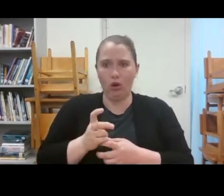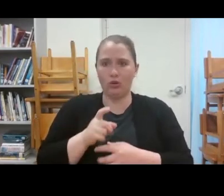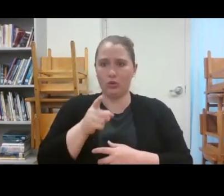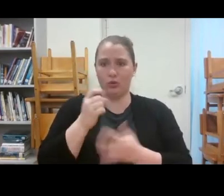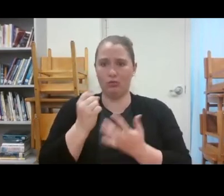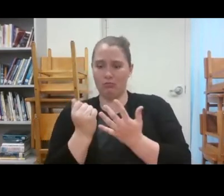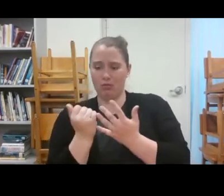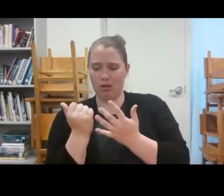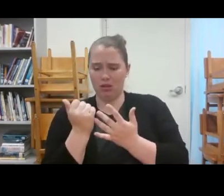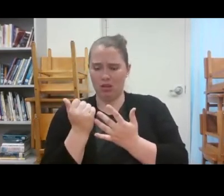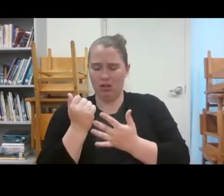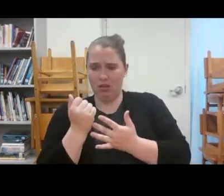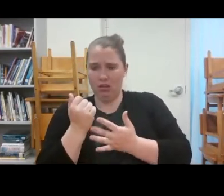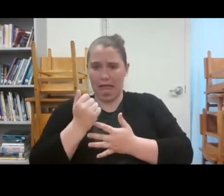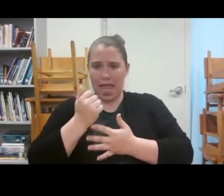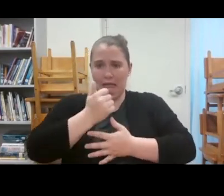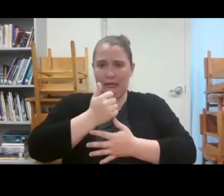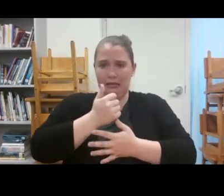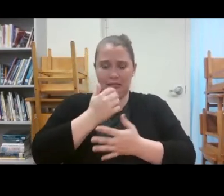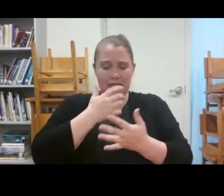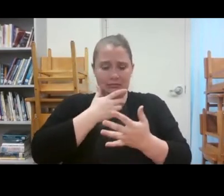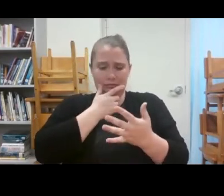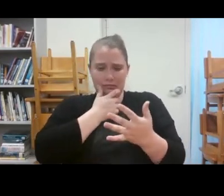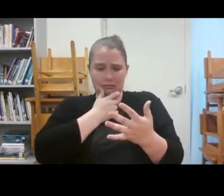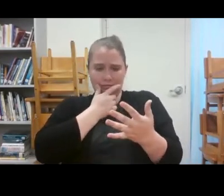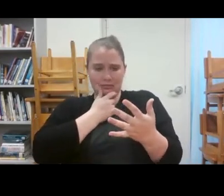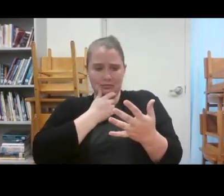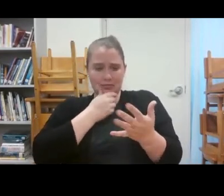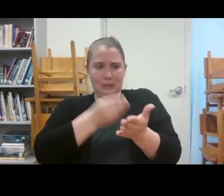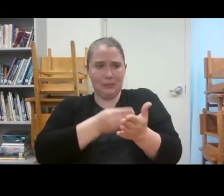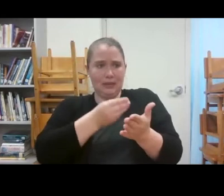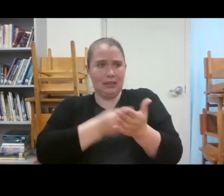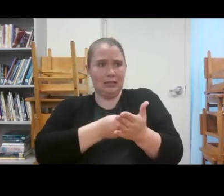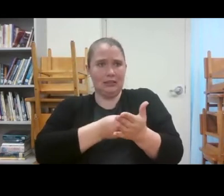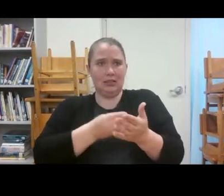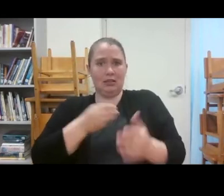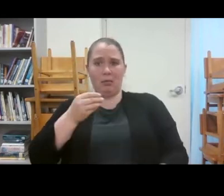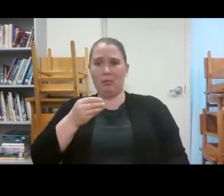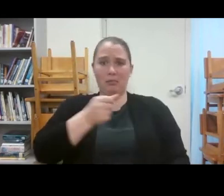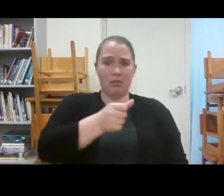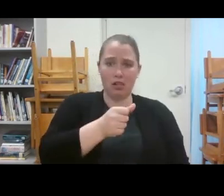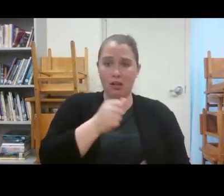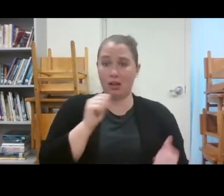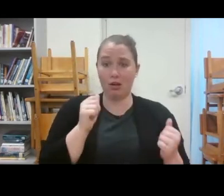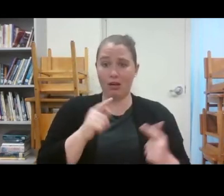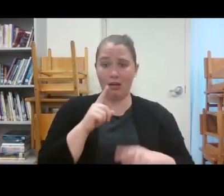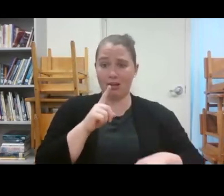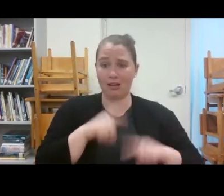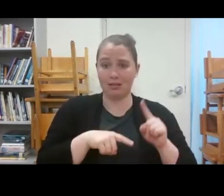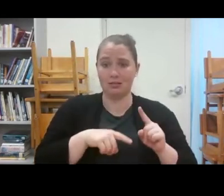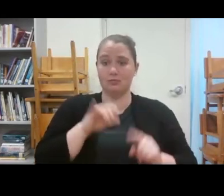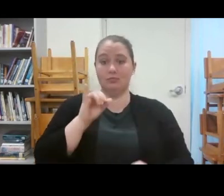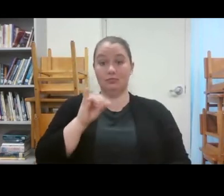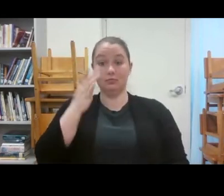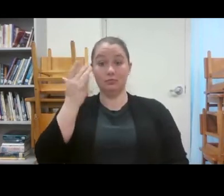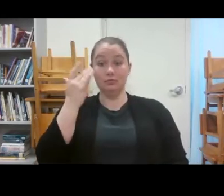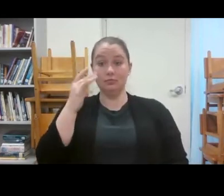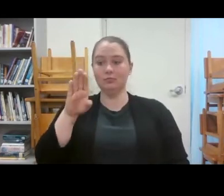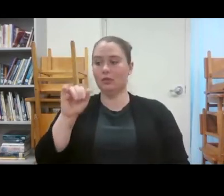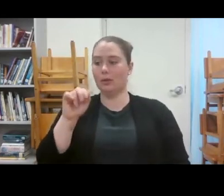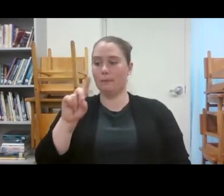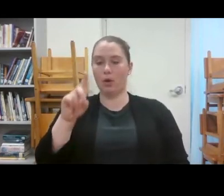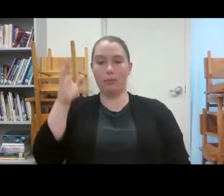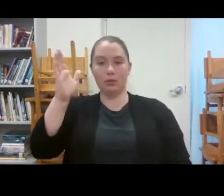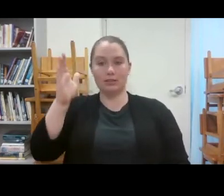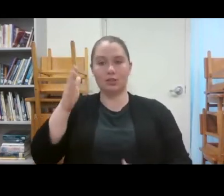funding. So that's why the demographic or the bond debt capacity presentation at our next